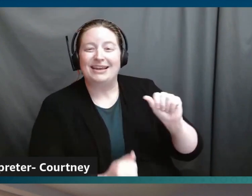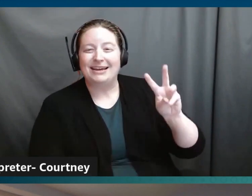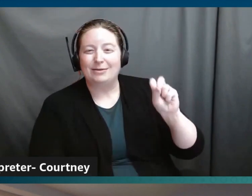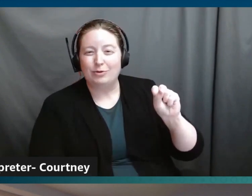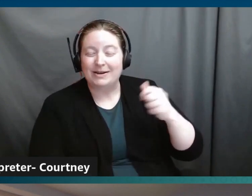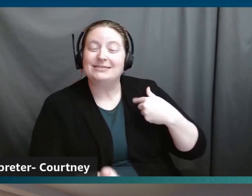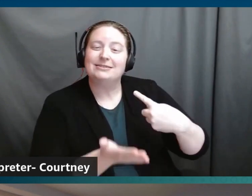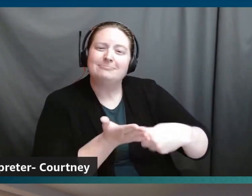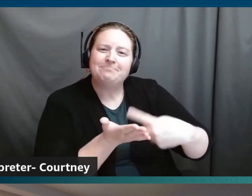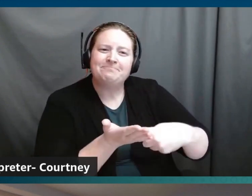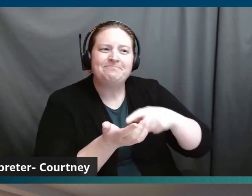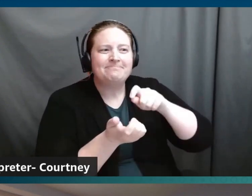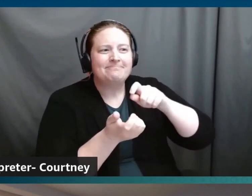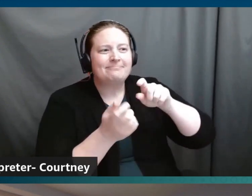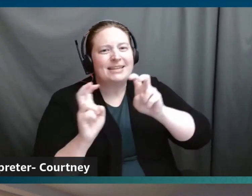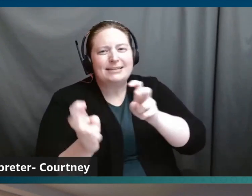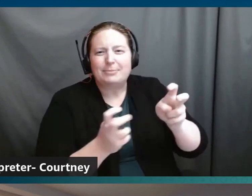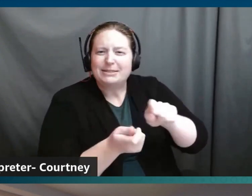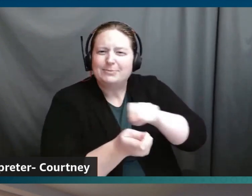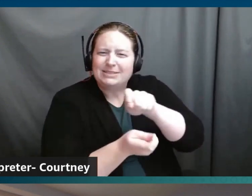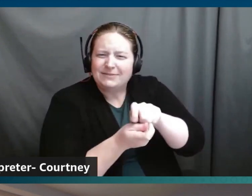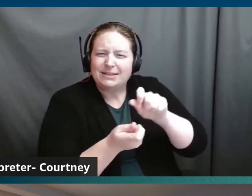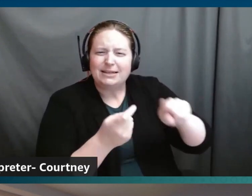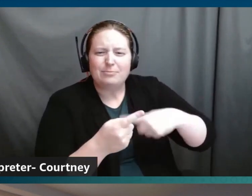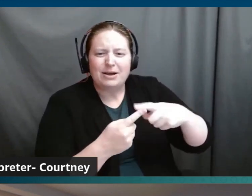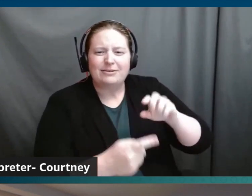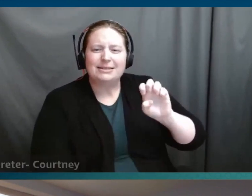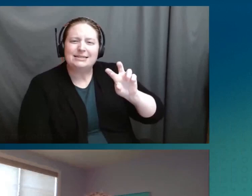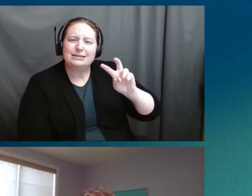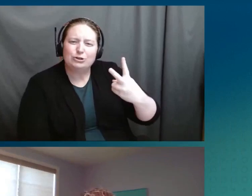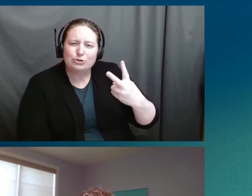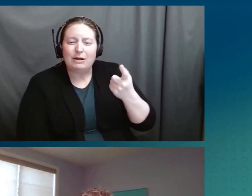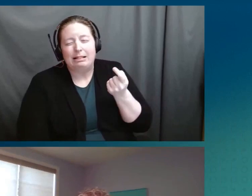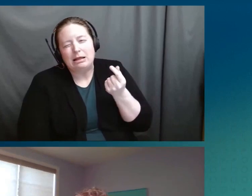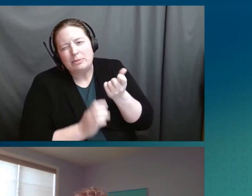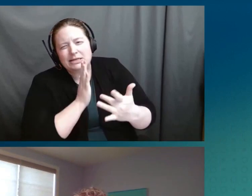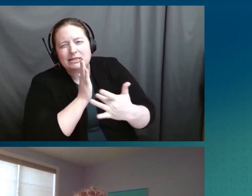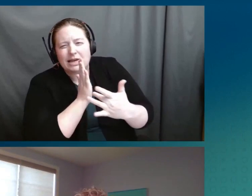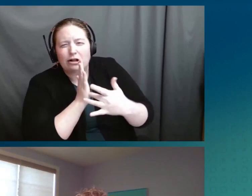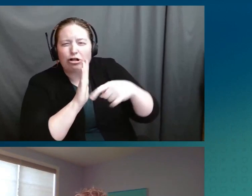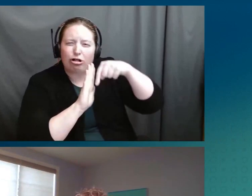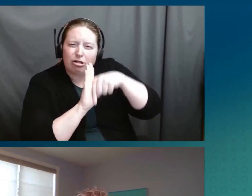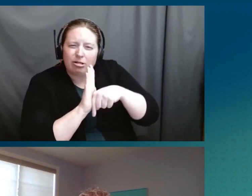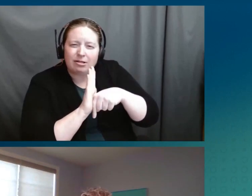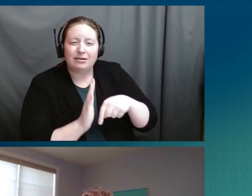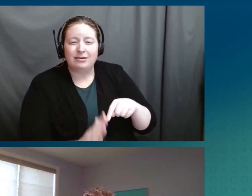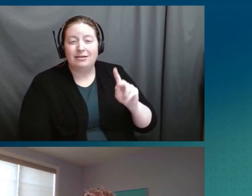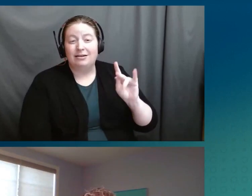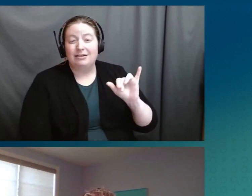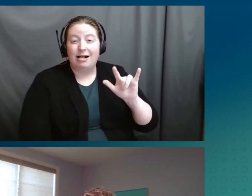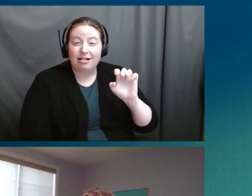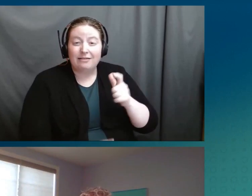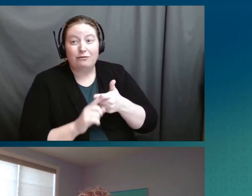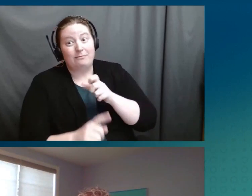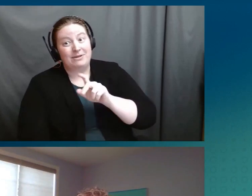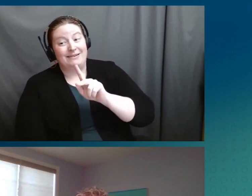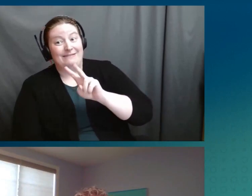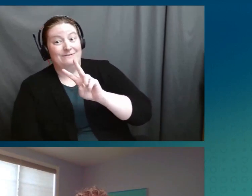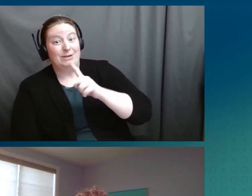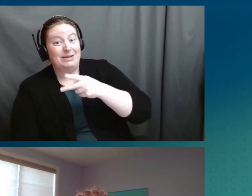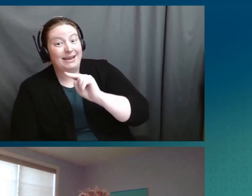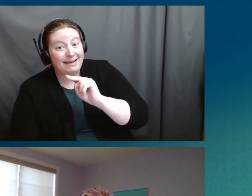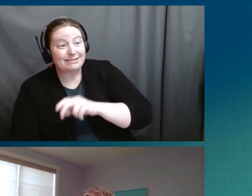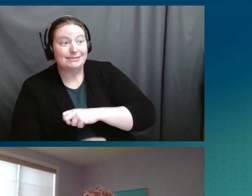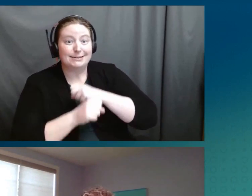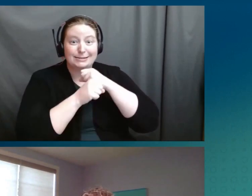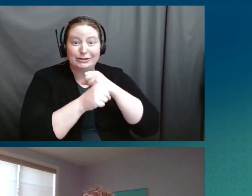the kind of general EC2 area, and we get a little bit technical, and we've covered everything, Kyle, from VPNs and security stuff to